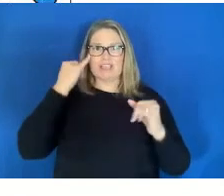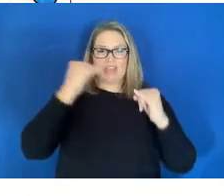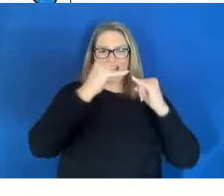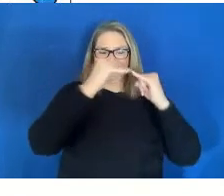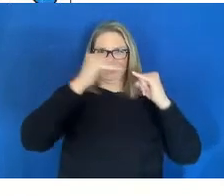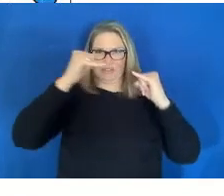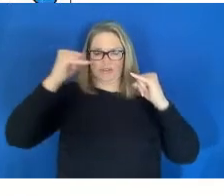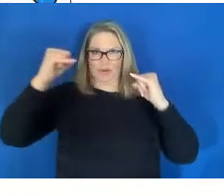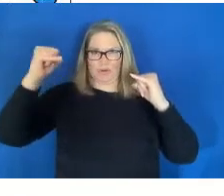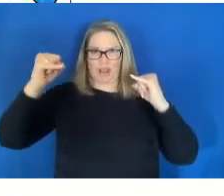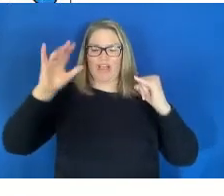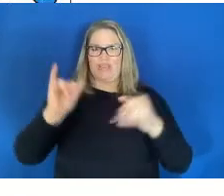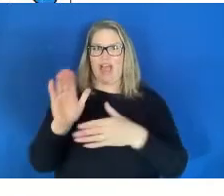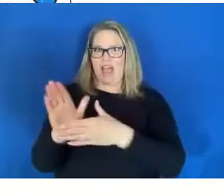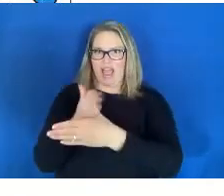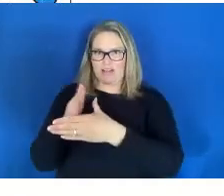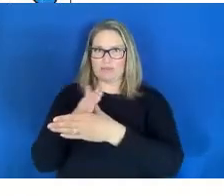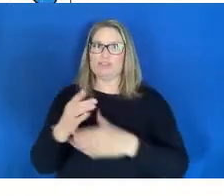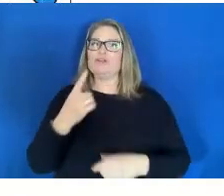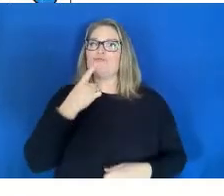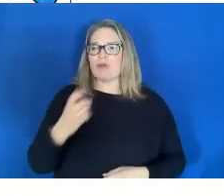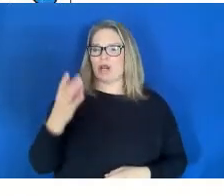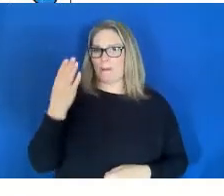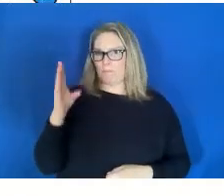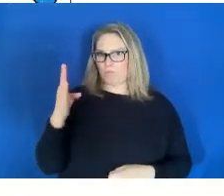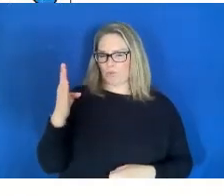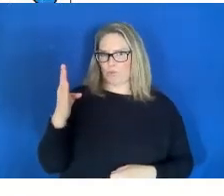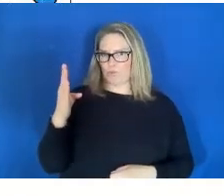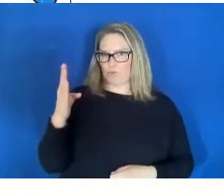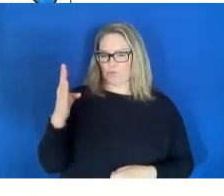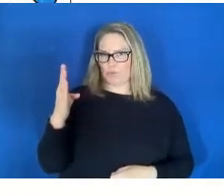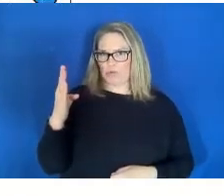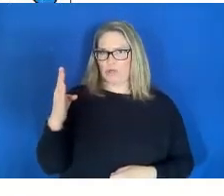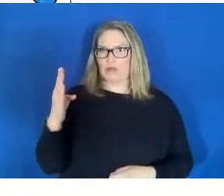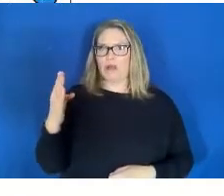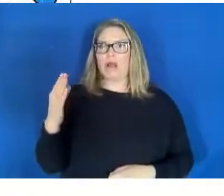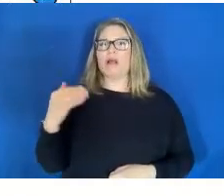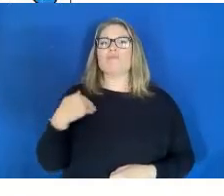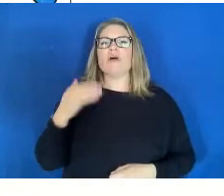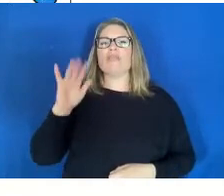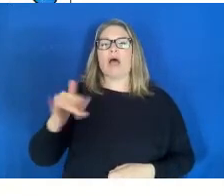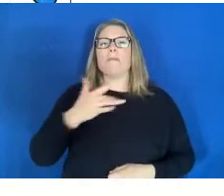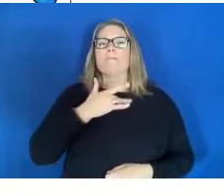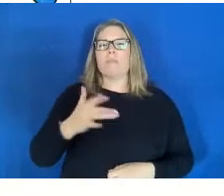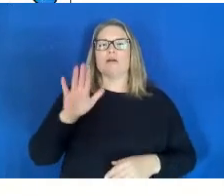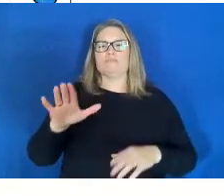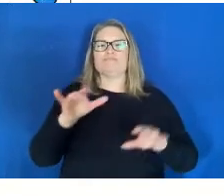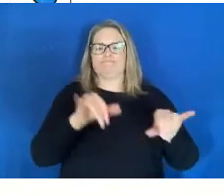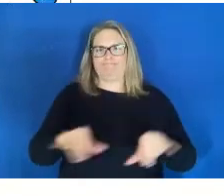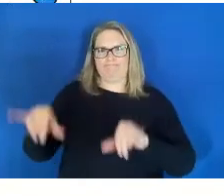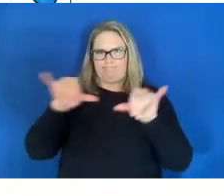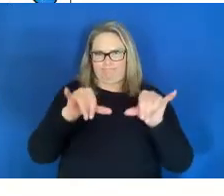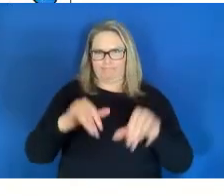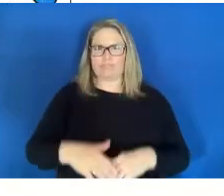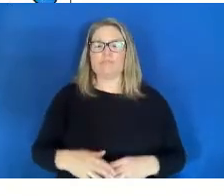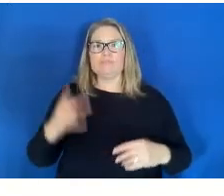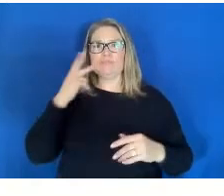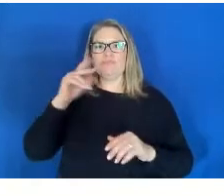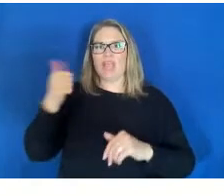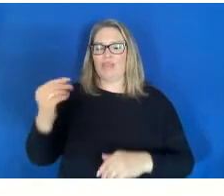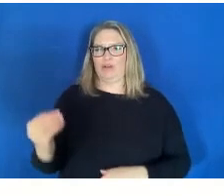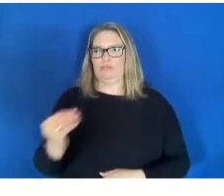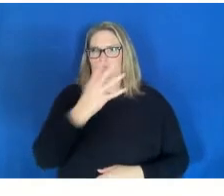the average, and the red and the blue indicate the standard deviations. Next slide.